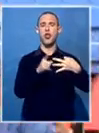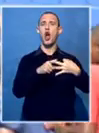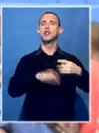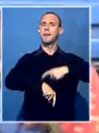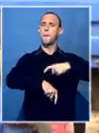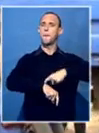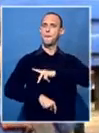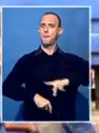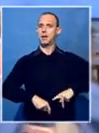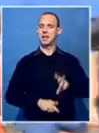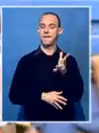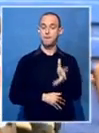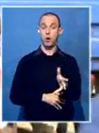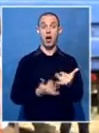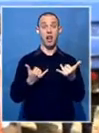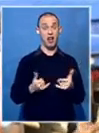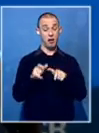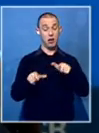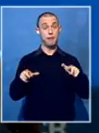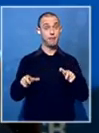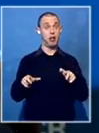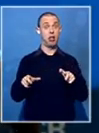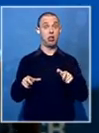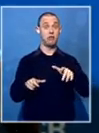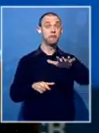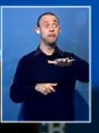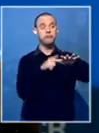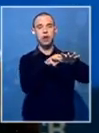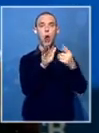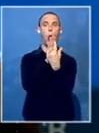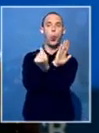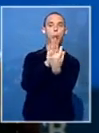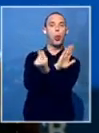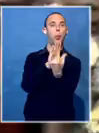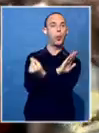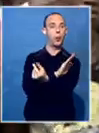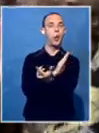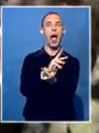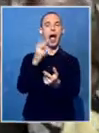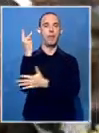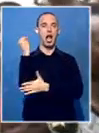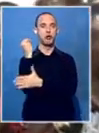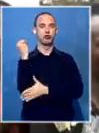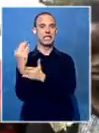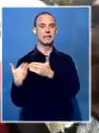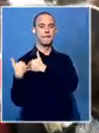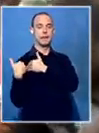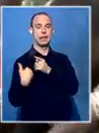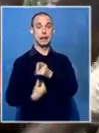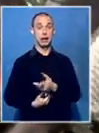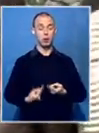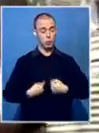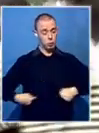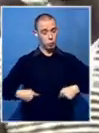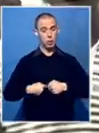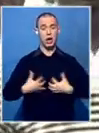humanitarian crisis as thousands have now fled to neighboring countries. In relation to Burundi, we are extremely worried. We have already more than